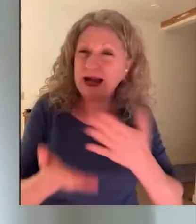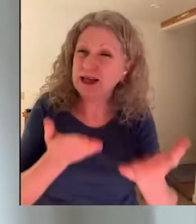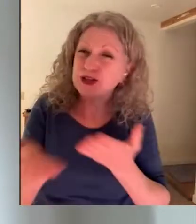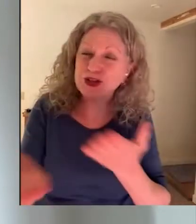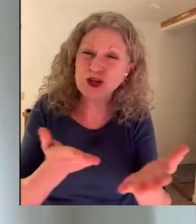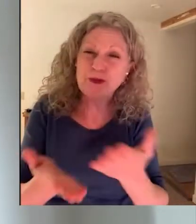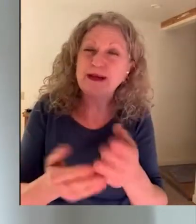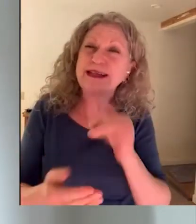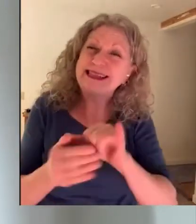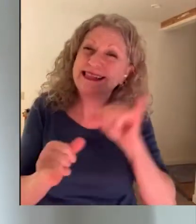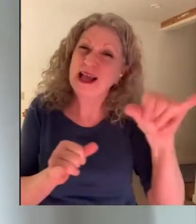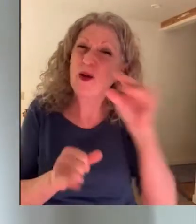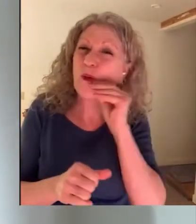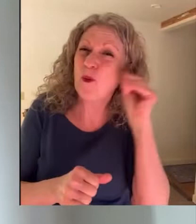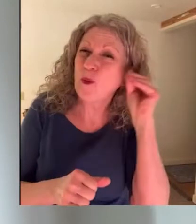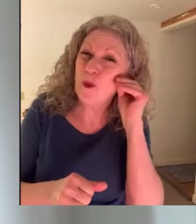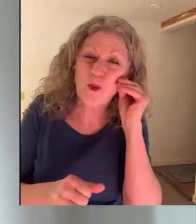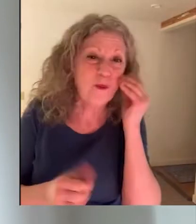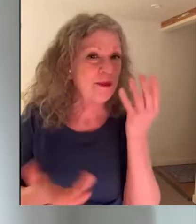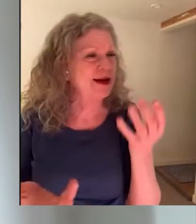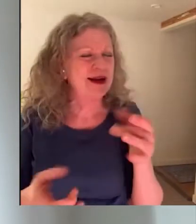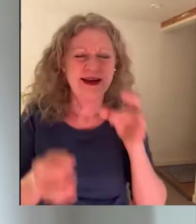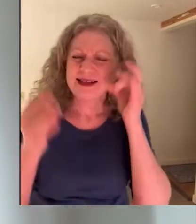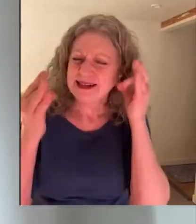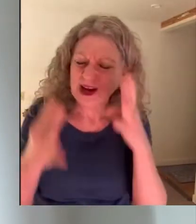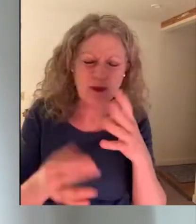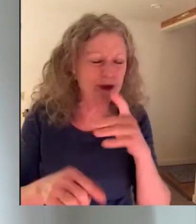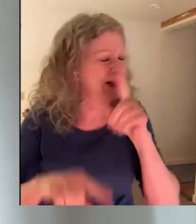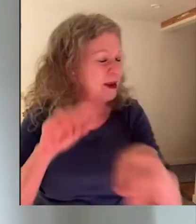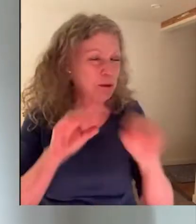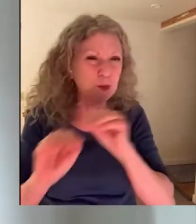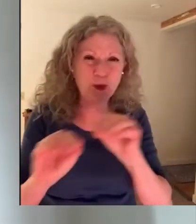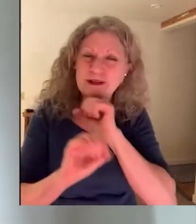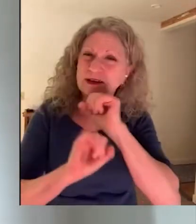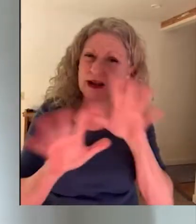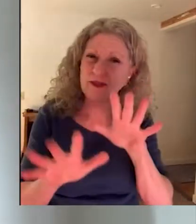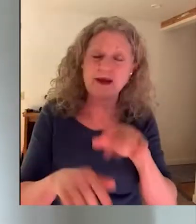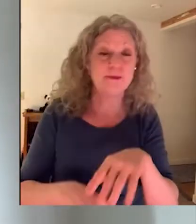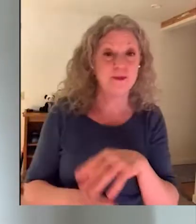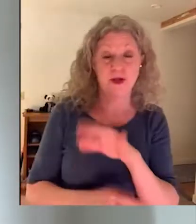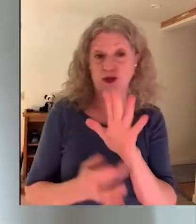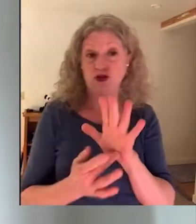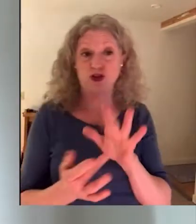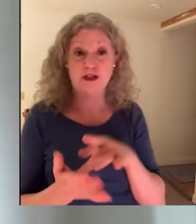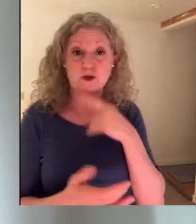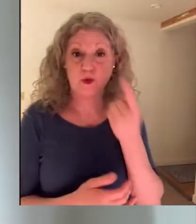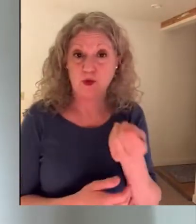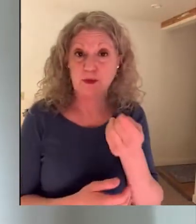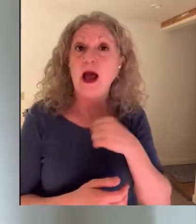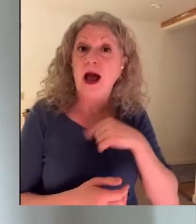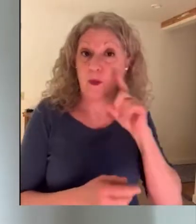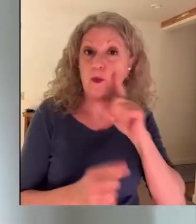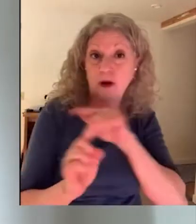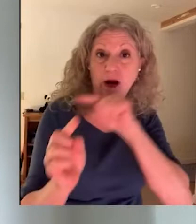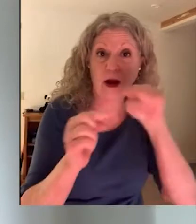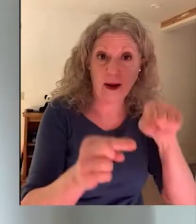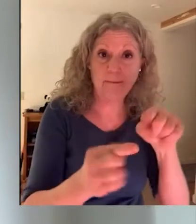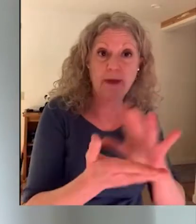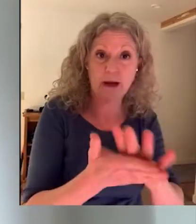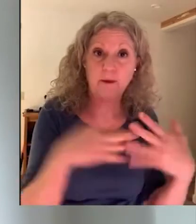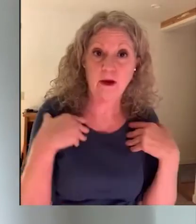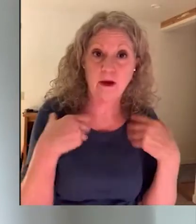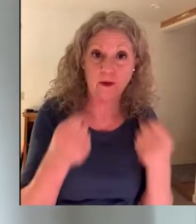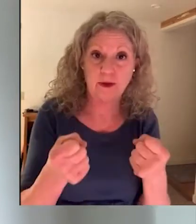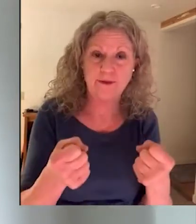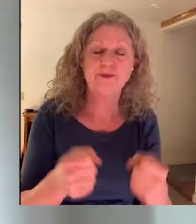home, paralyzed in terrible distress." And he said to him, "I will come and cure him." The